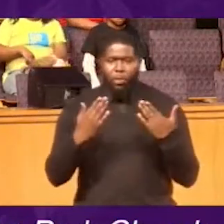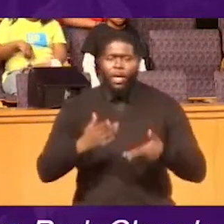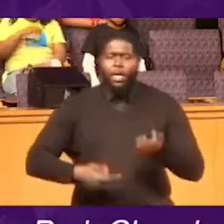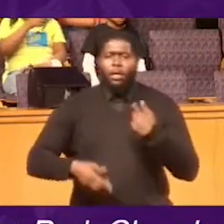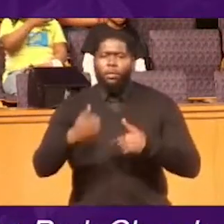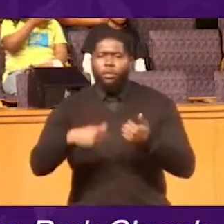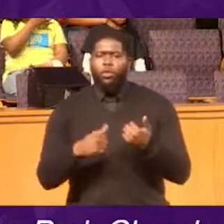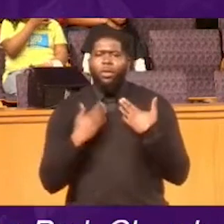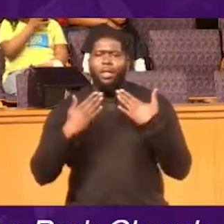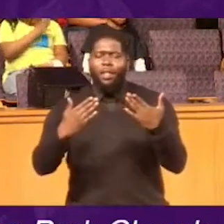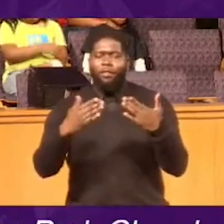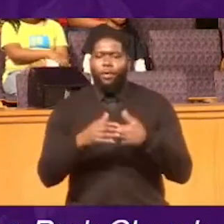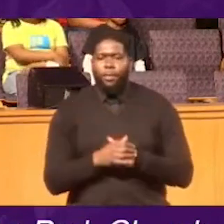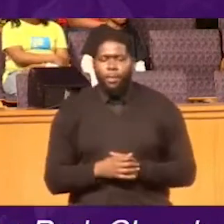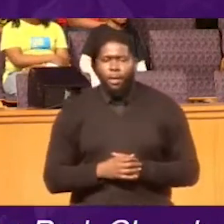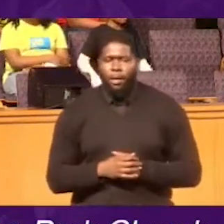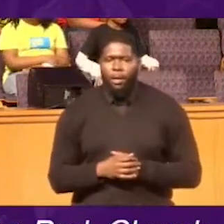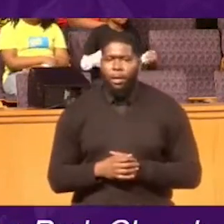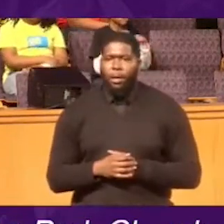you thankful.